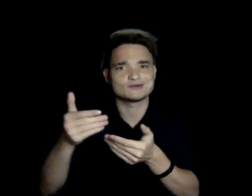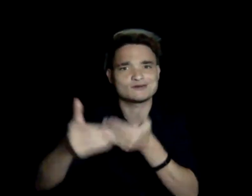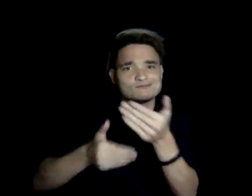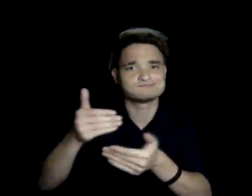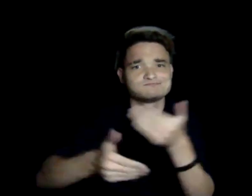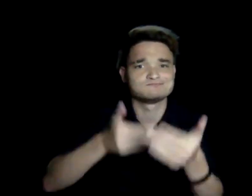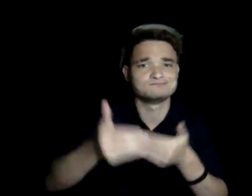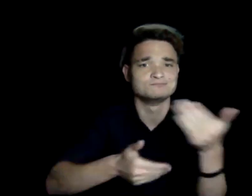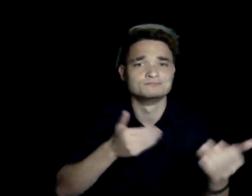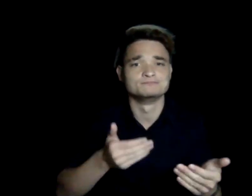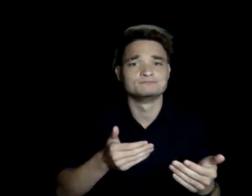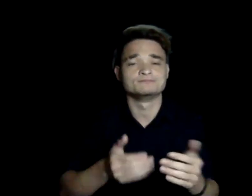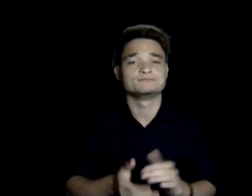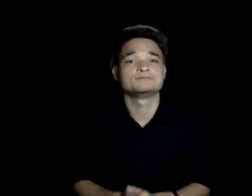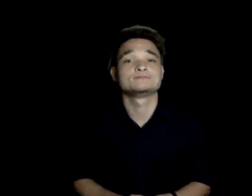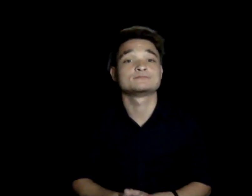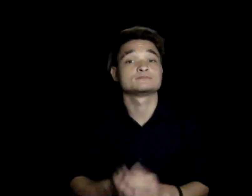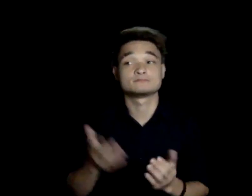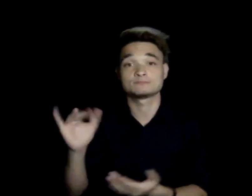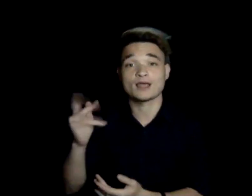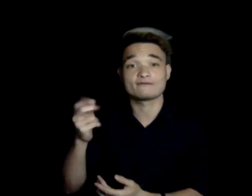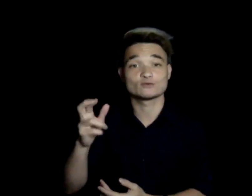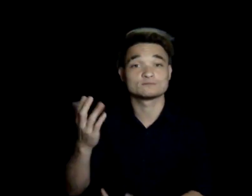deaf interpreters and the hearing interpreter team will work.